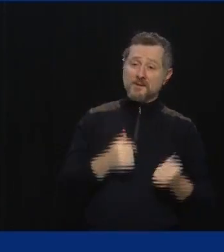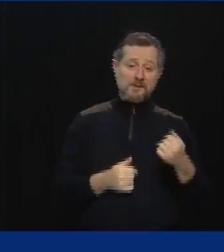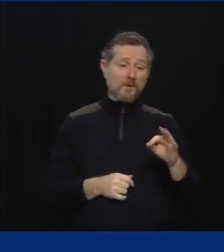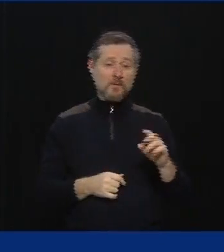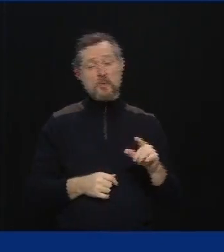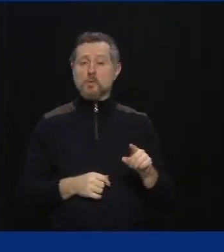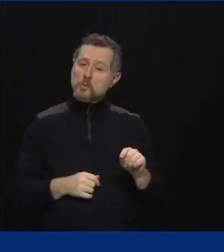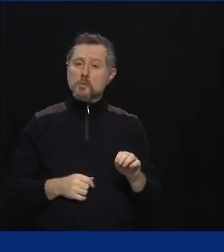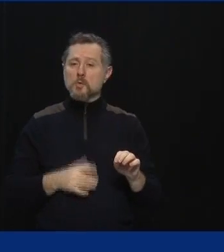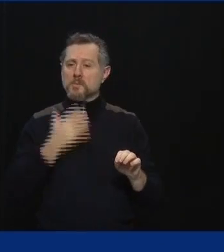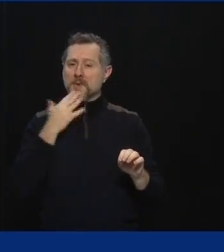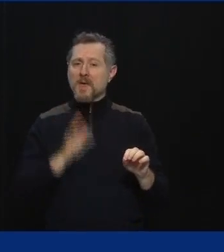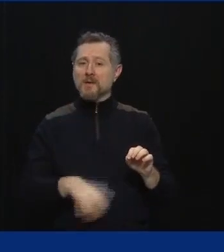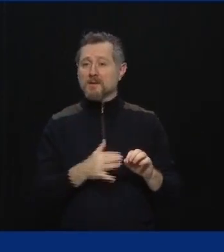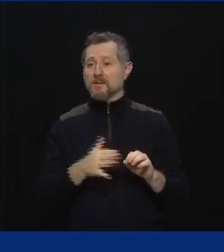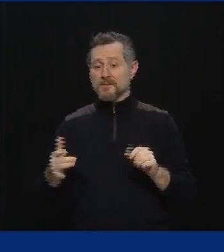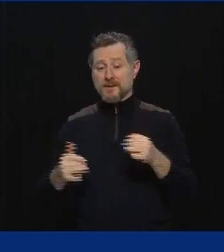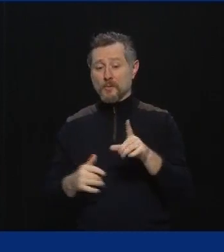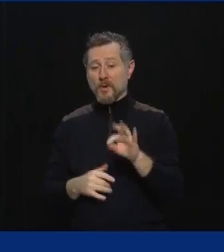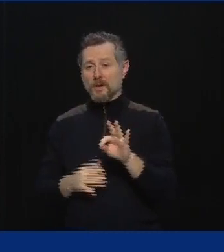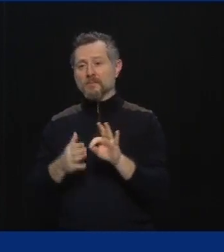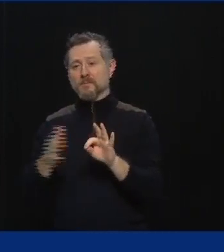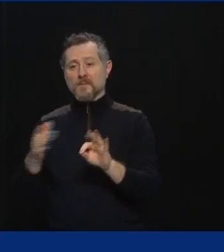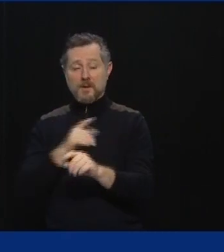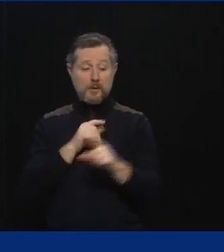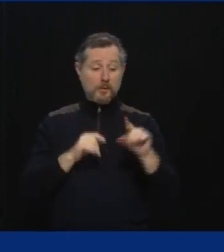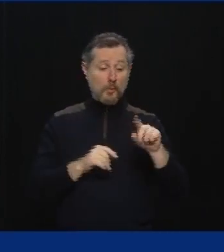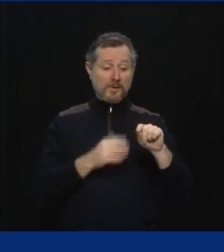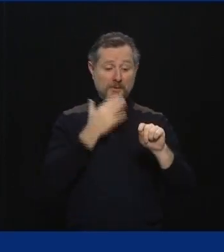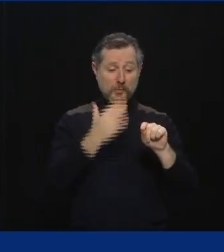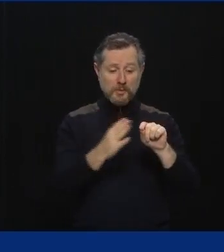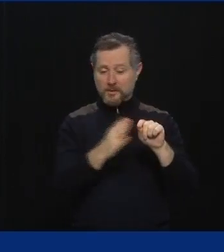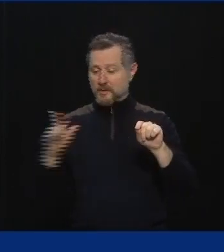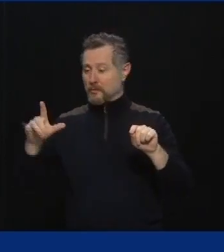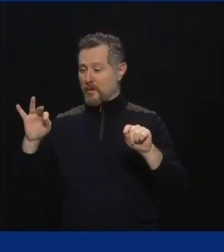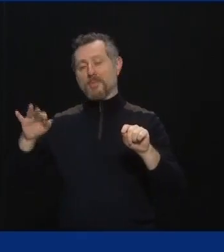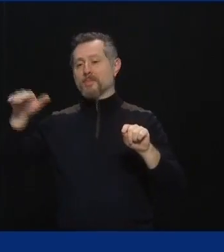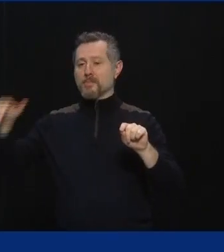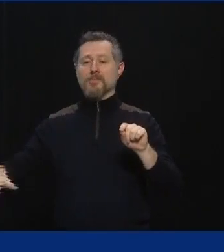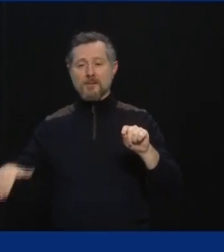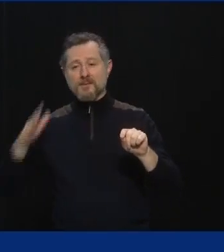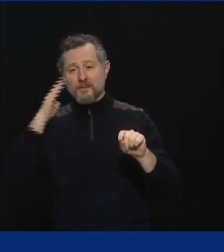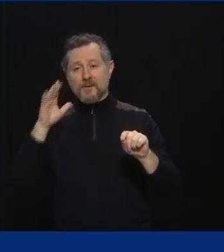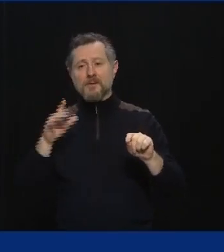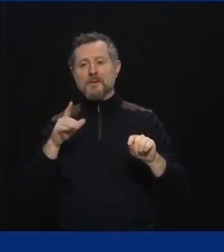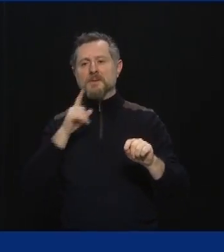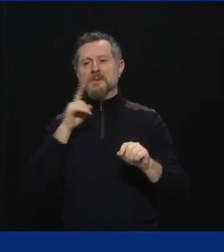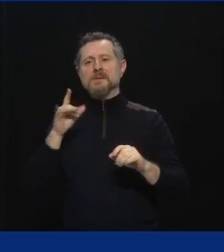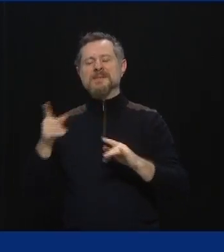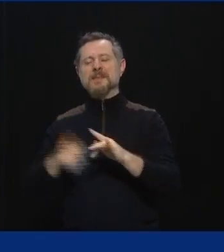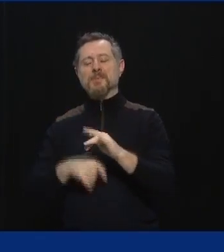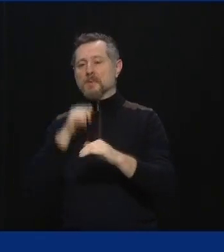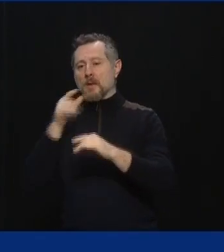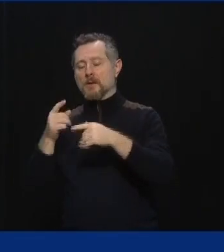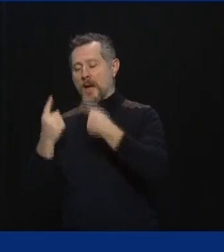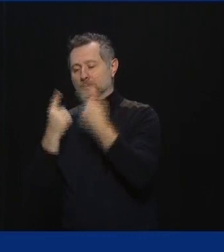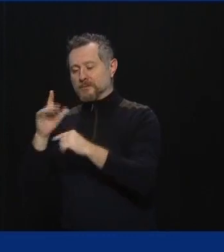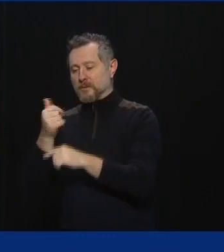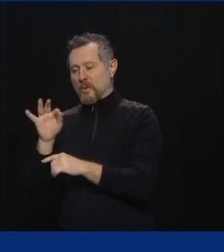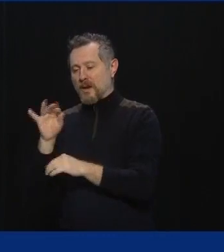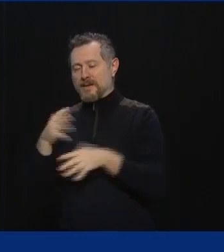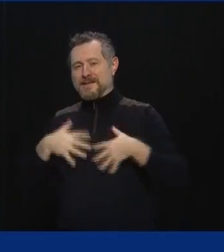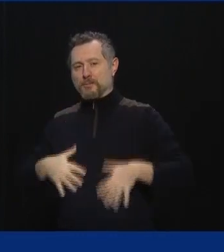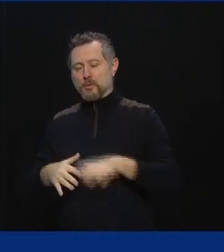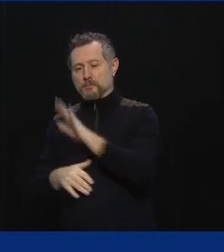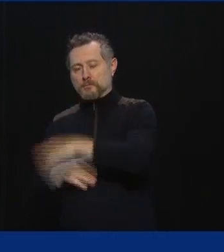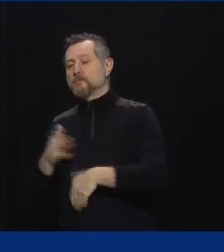1929 was not a good year. So we're going to go all the way up to then, skip over 29 and head into the next one. So I just want to say, what we're announcing